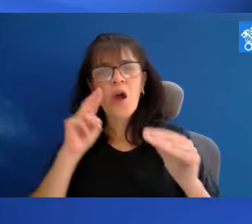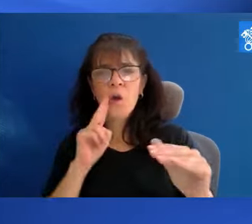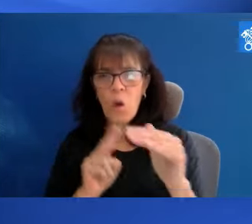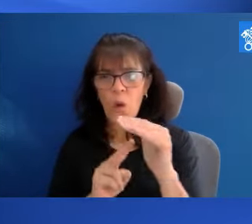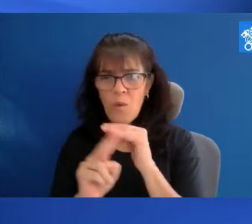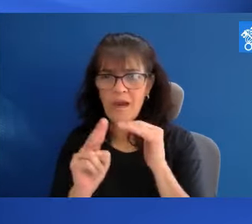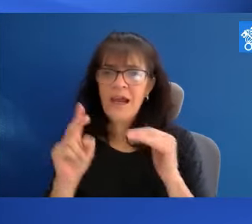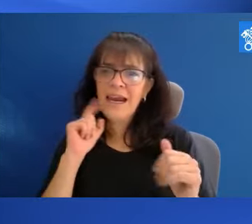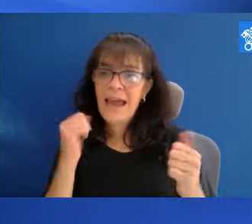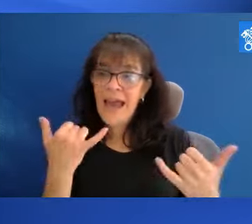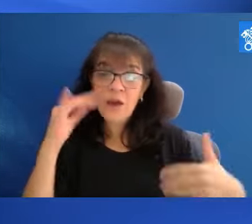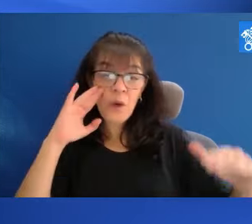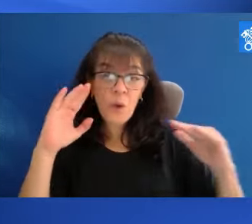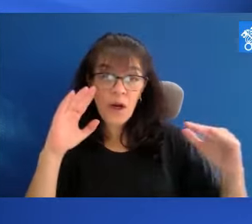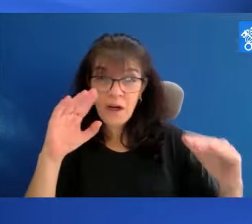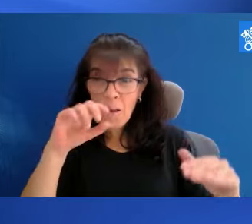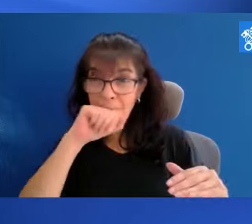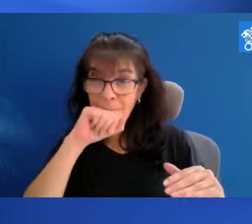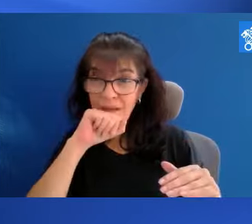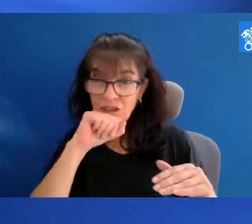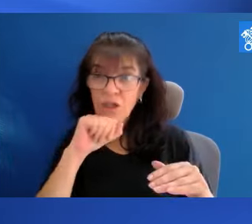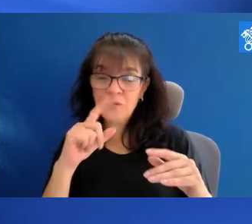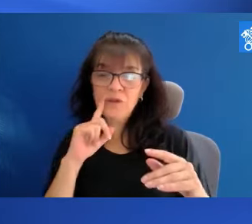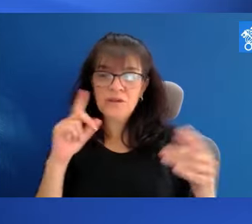moment to greet some of the bishops that were present at today's audience.